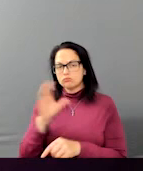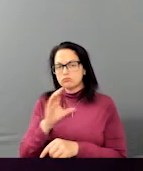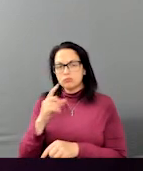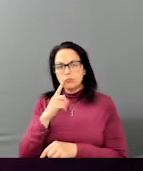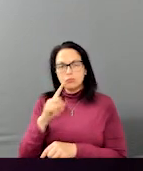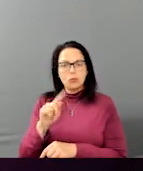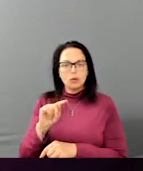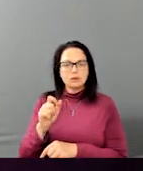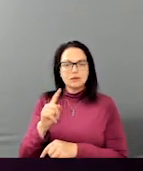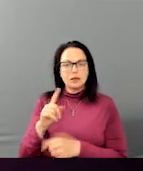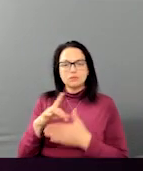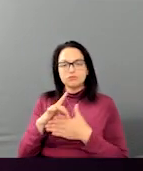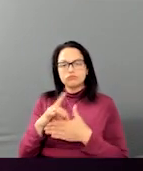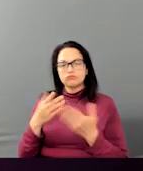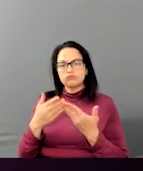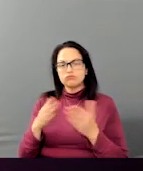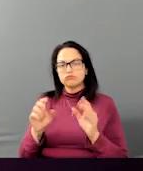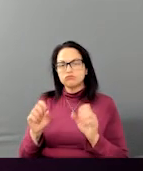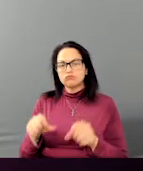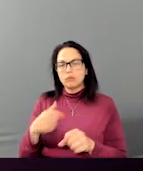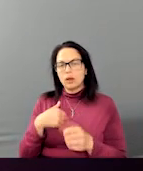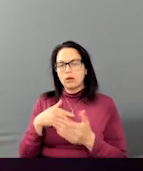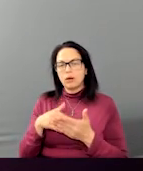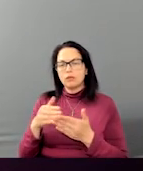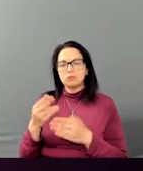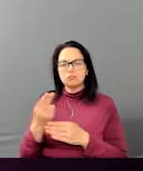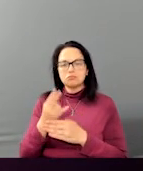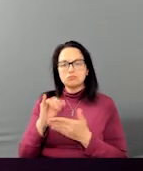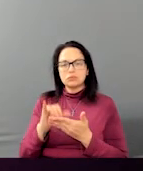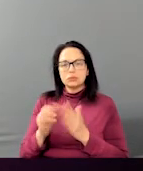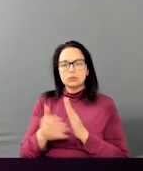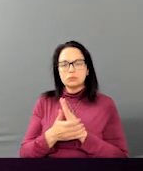in general. I do that quite often there.